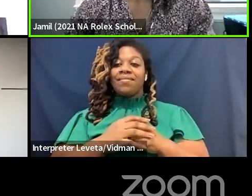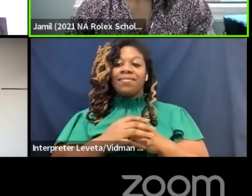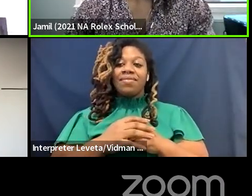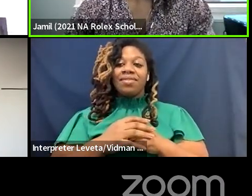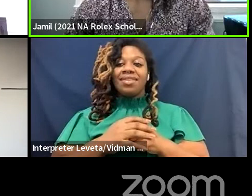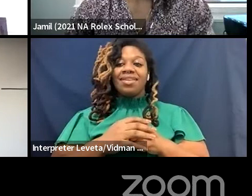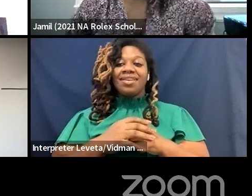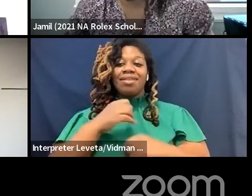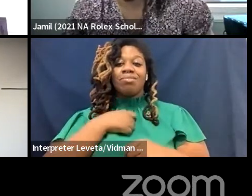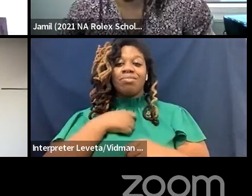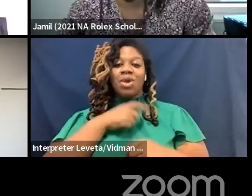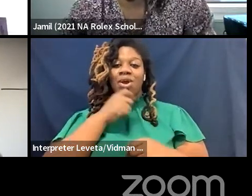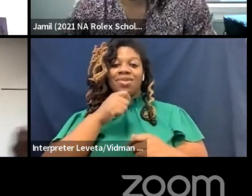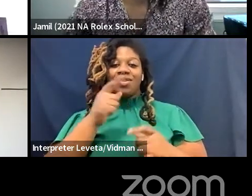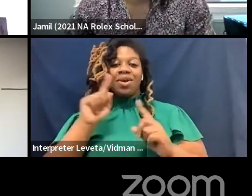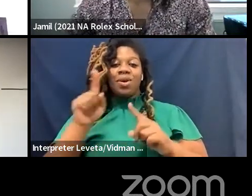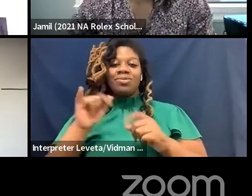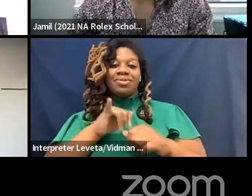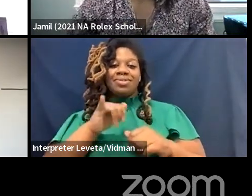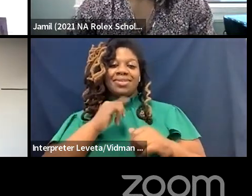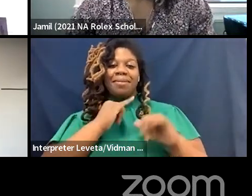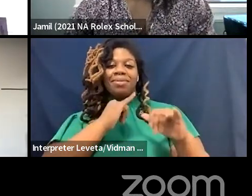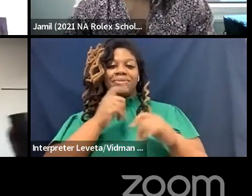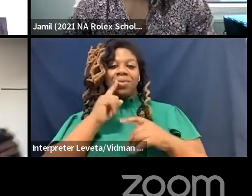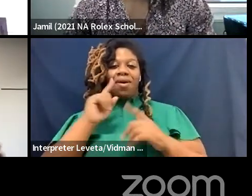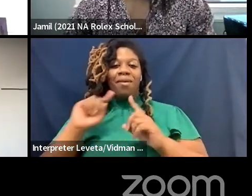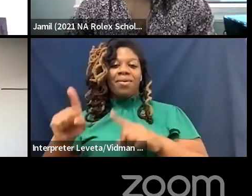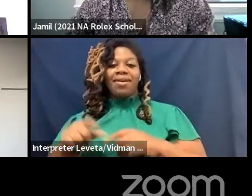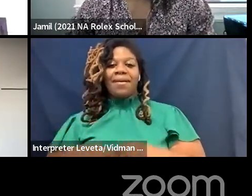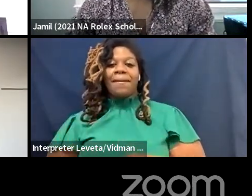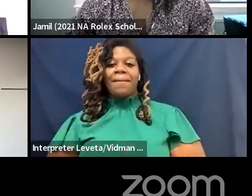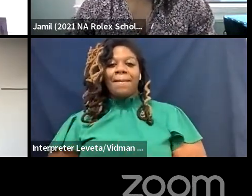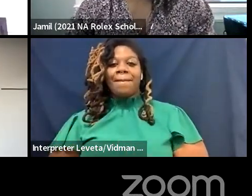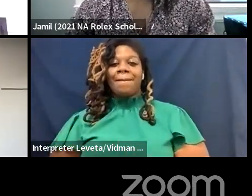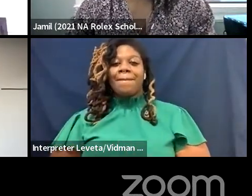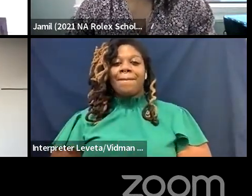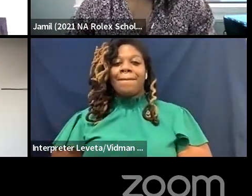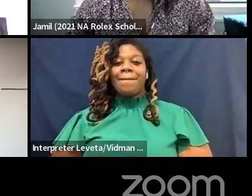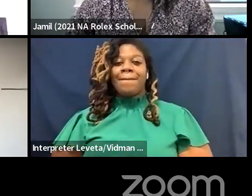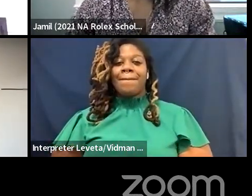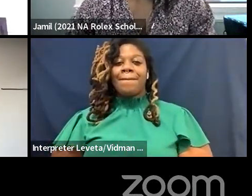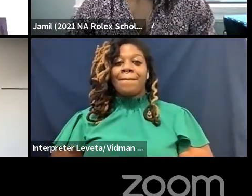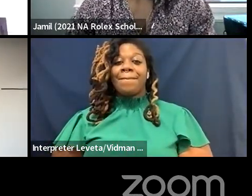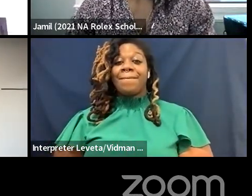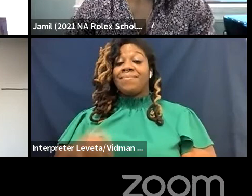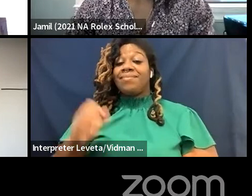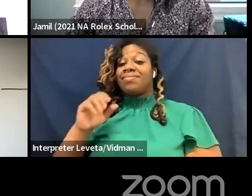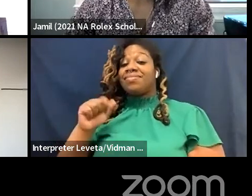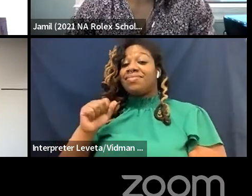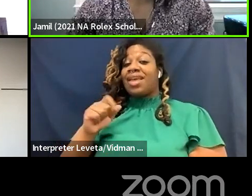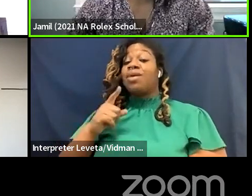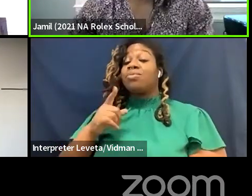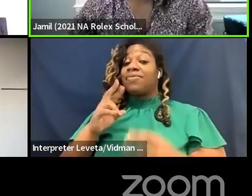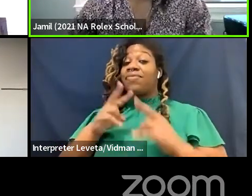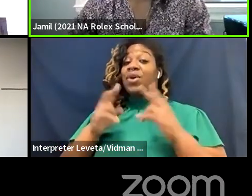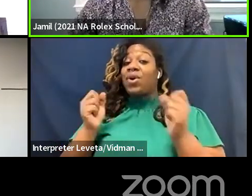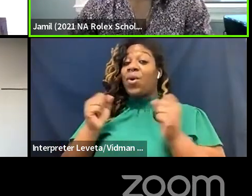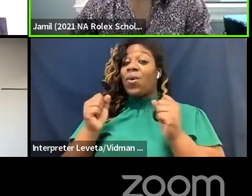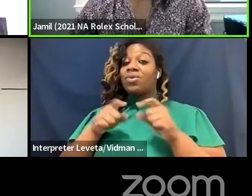get certified in a place. It was definitely not fun. It was very cold. Yeah.